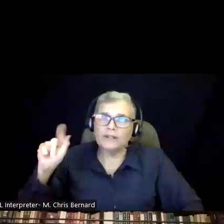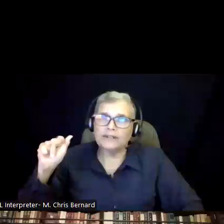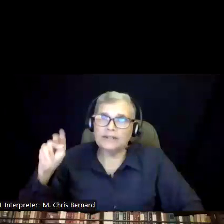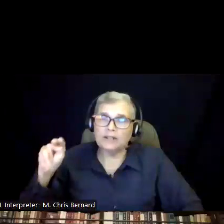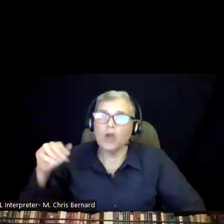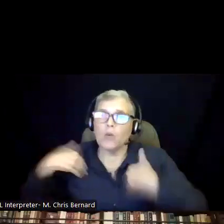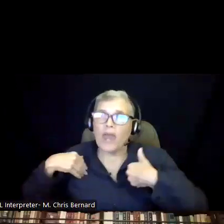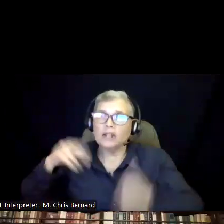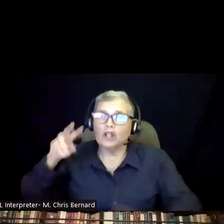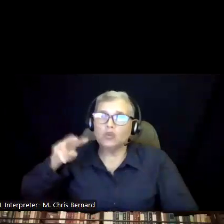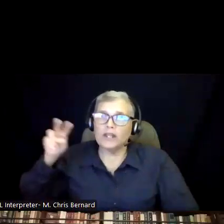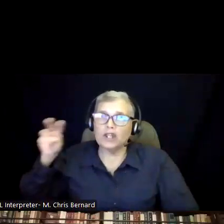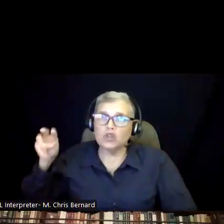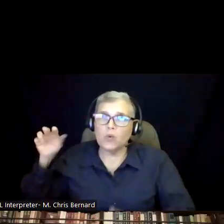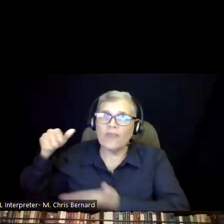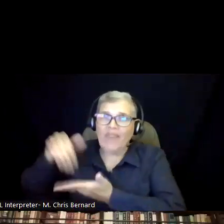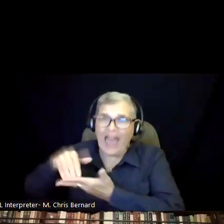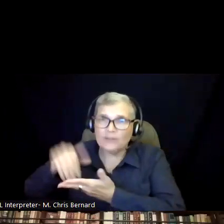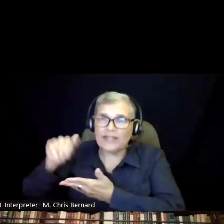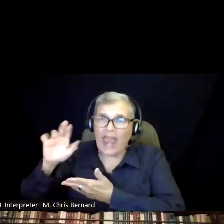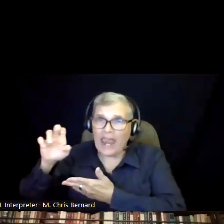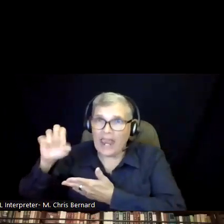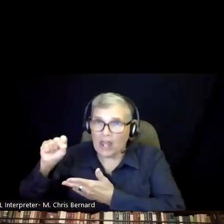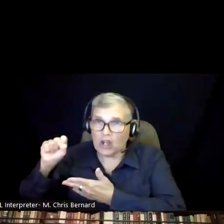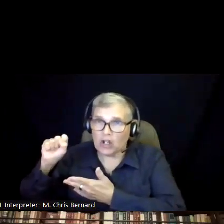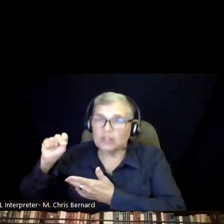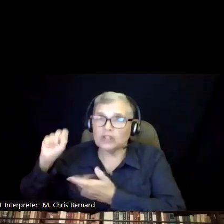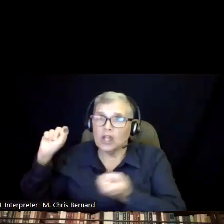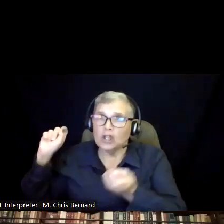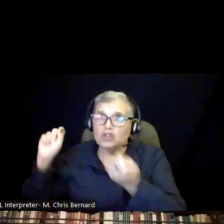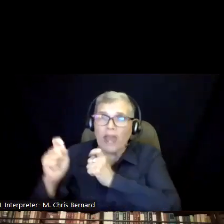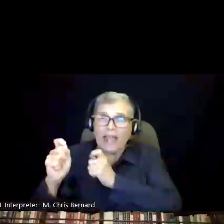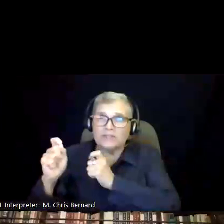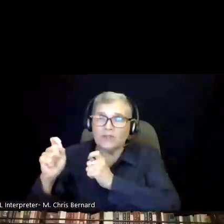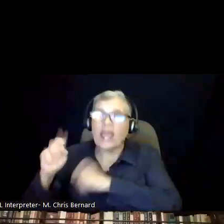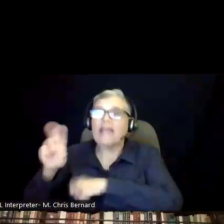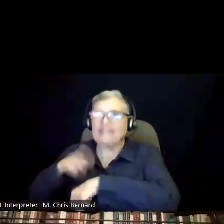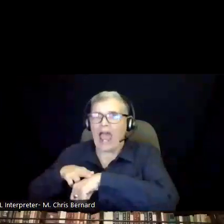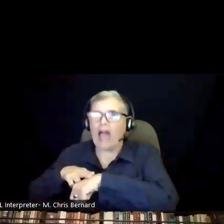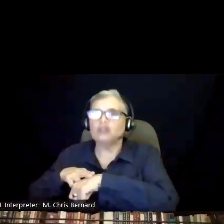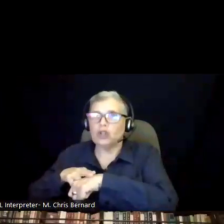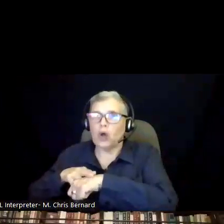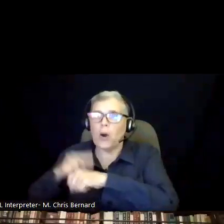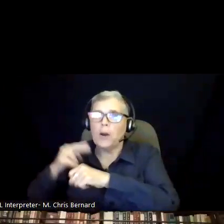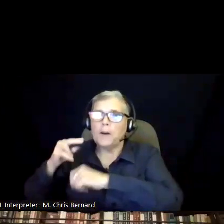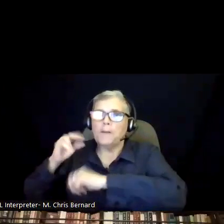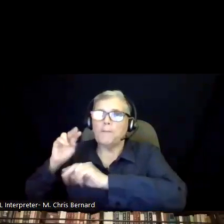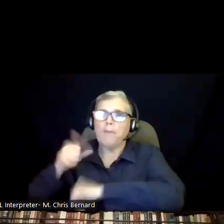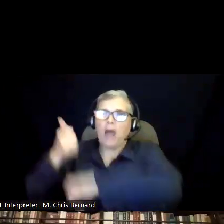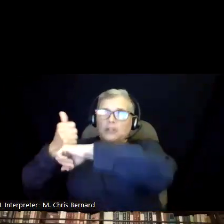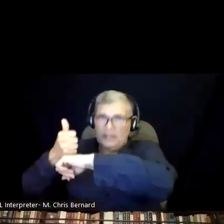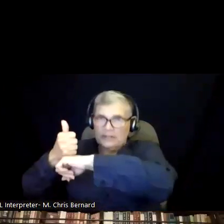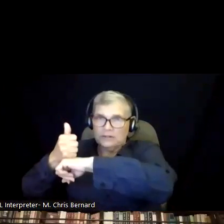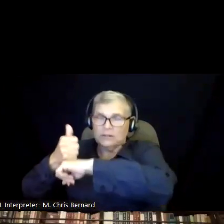22,000 odd acres was declared a national monument, was transferred from the Bureau of Land Management to the National Park Service, and